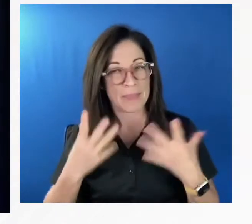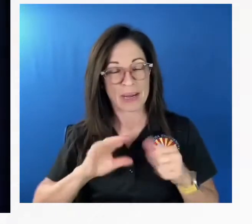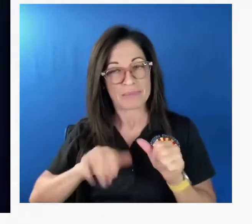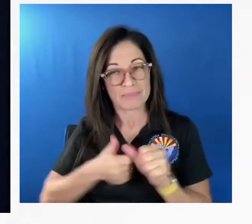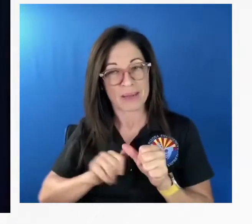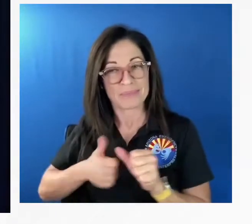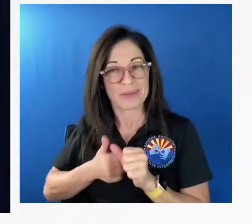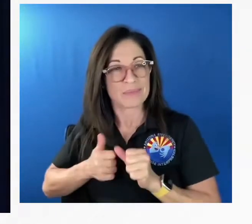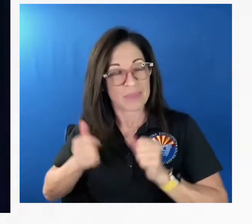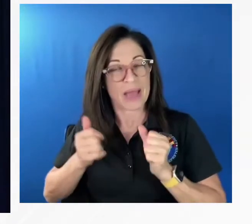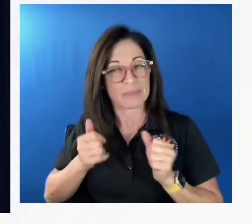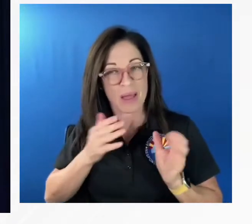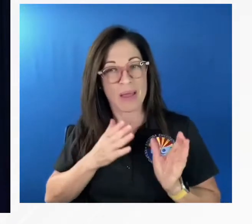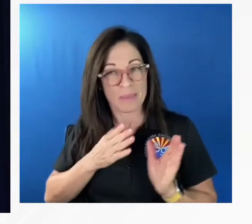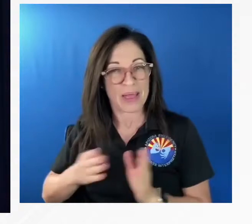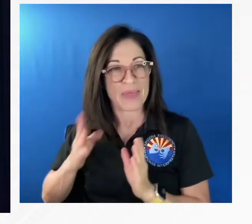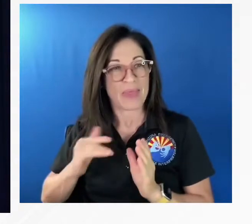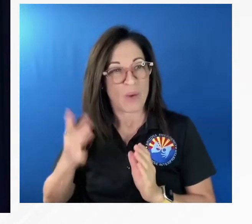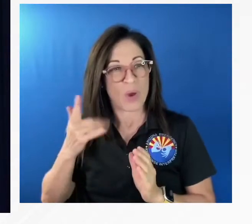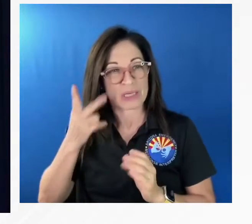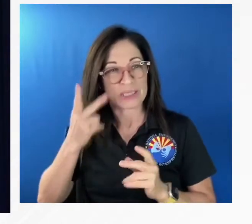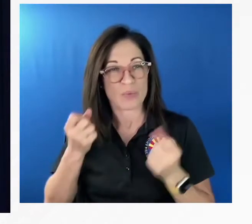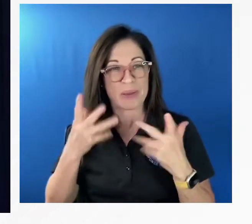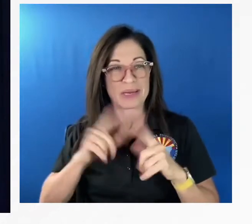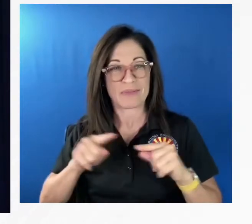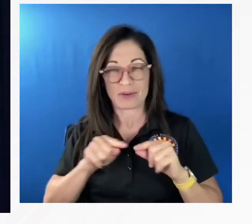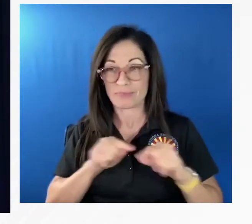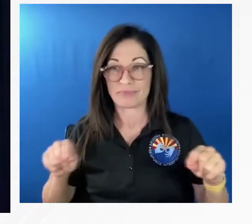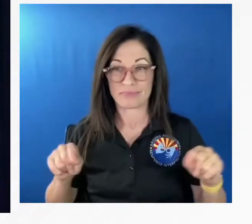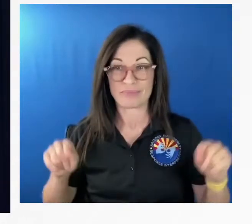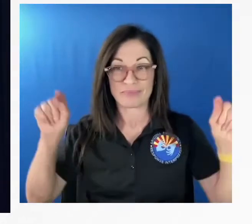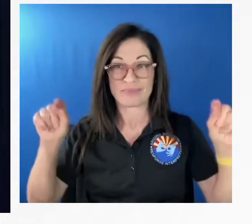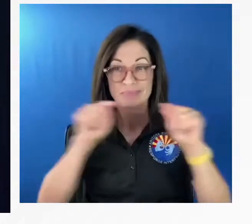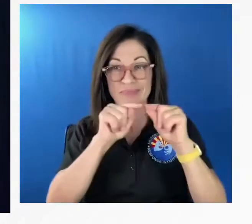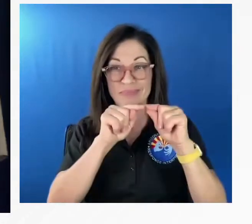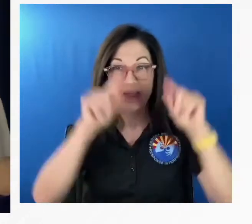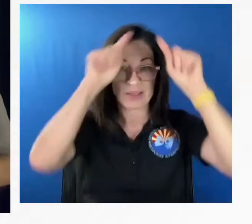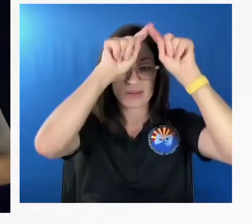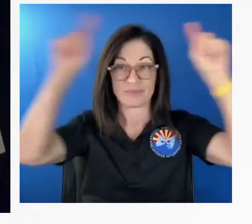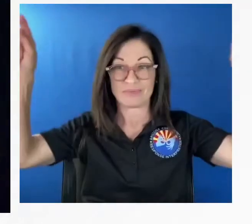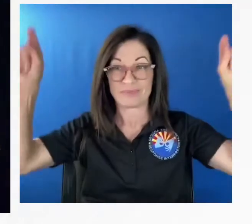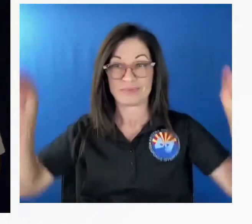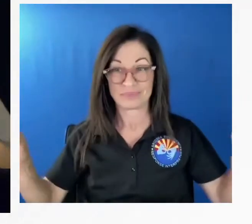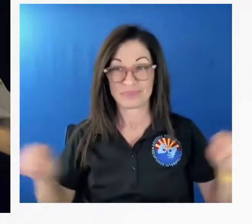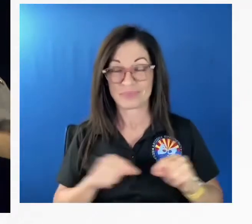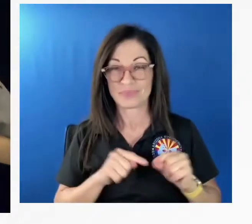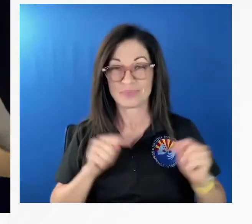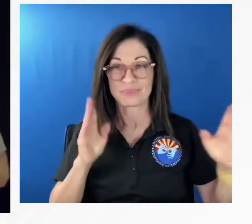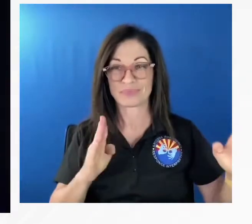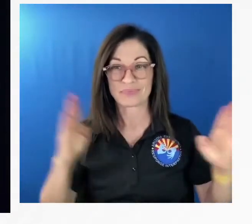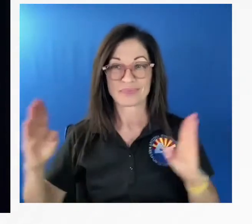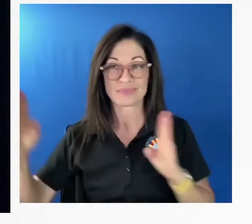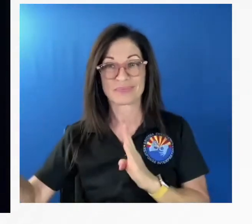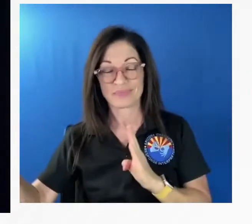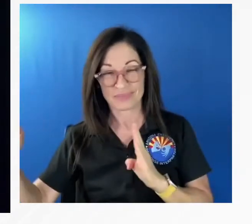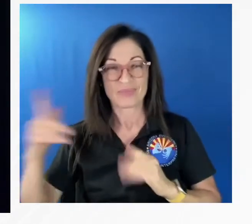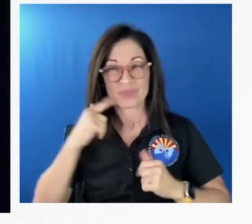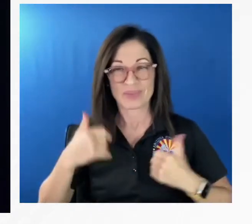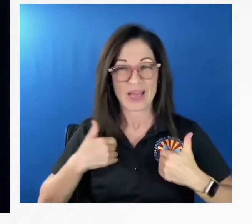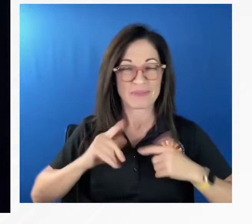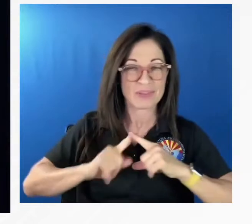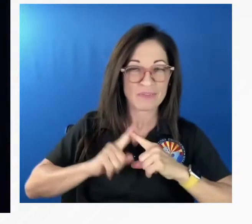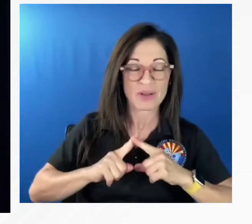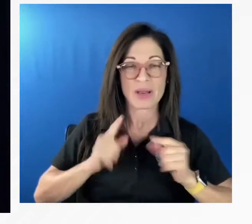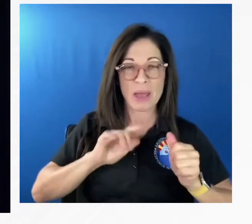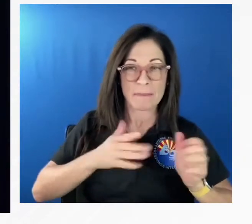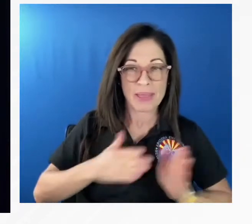these different lines out here, and they have been working the models for this as well. So that's a little bit